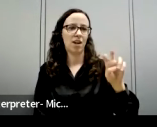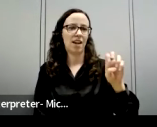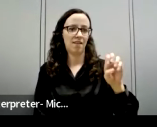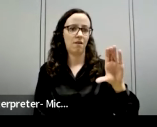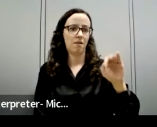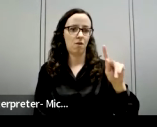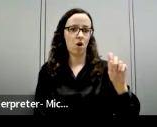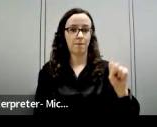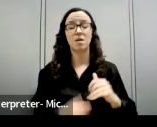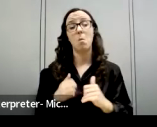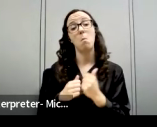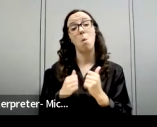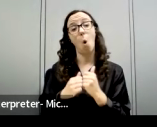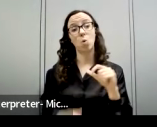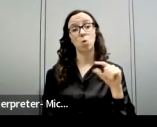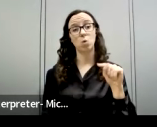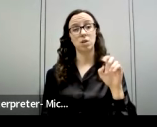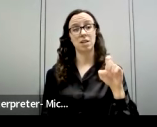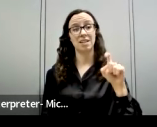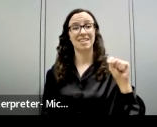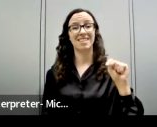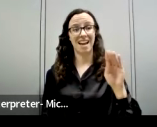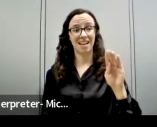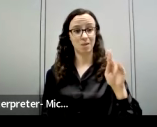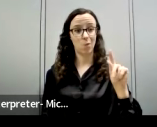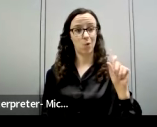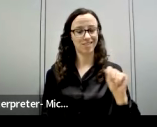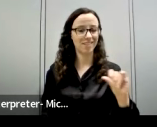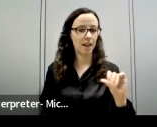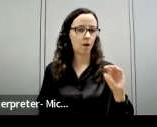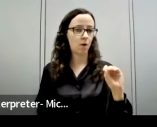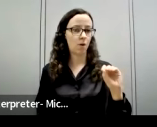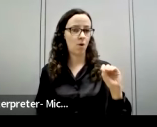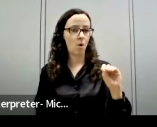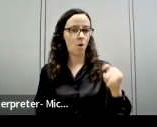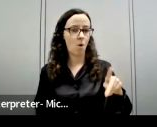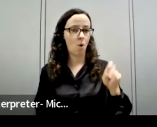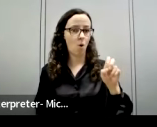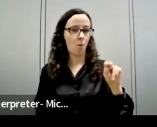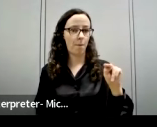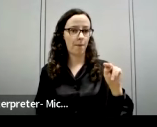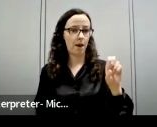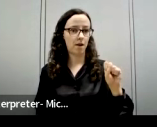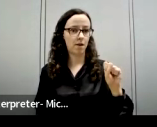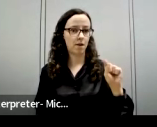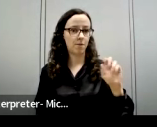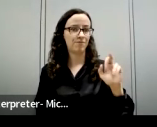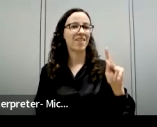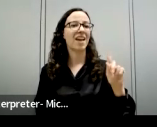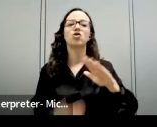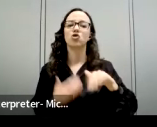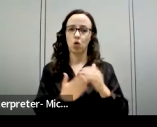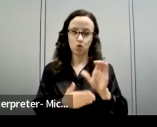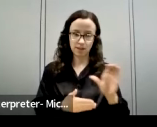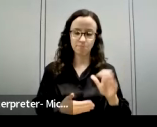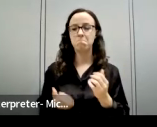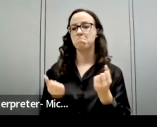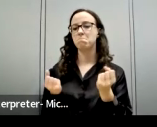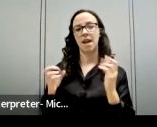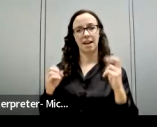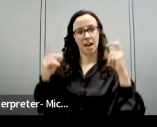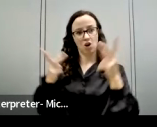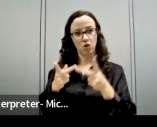most textbooks out there, like OpenStax, those are all CC BY licenses. A lot of educational places will